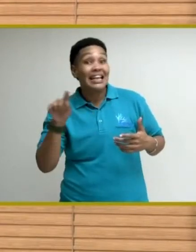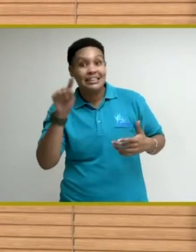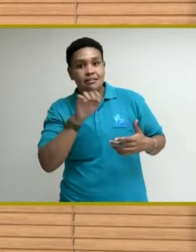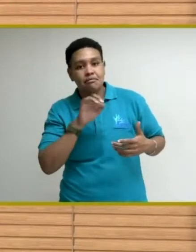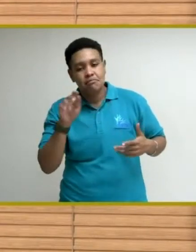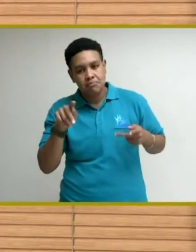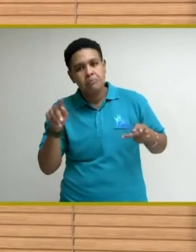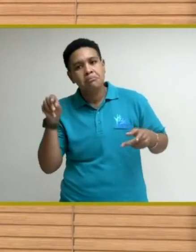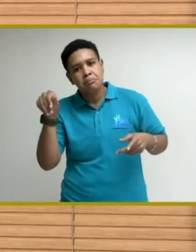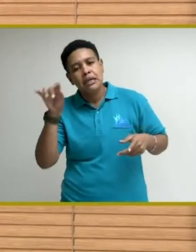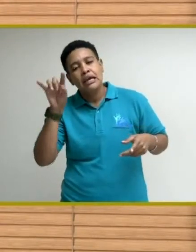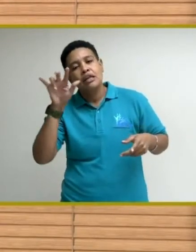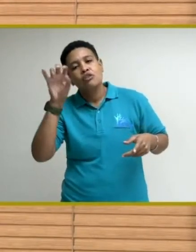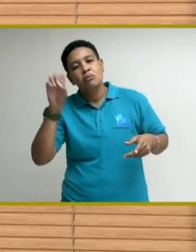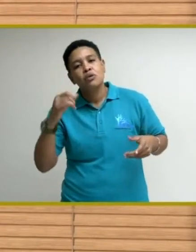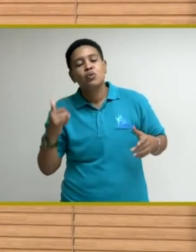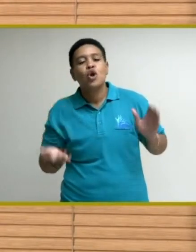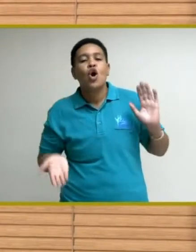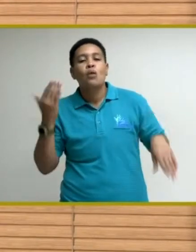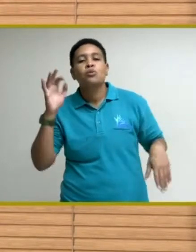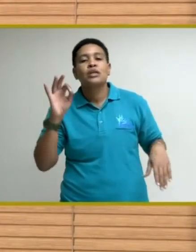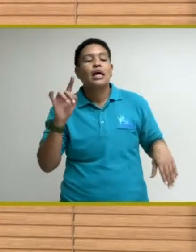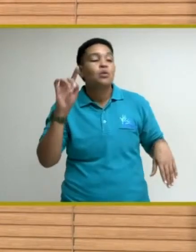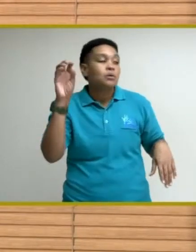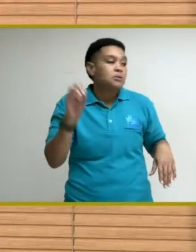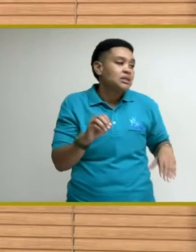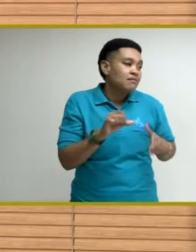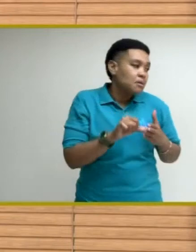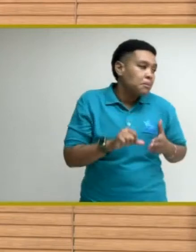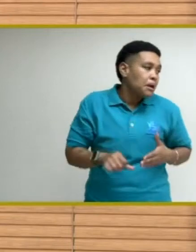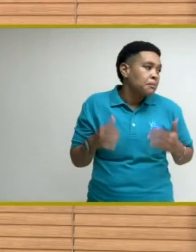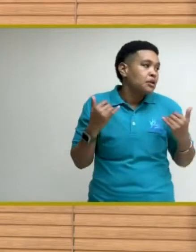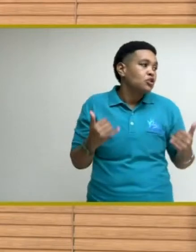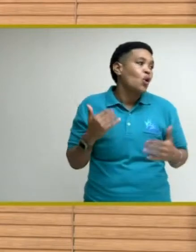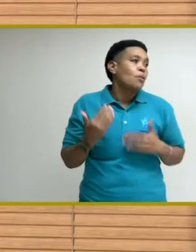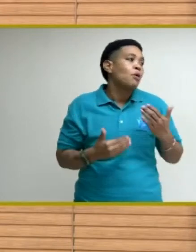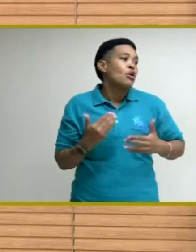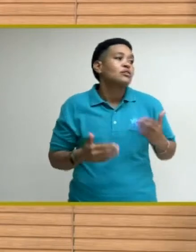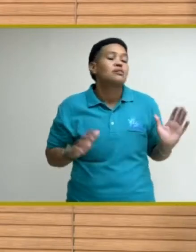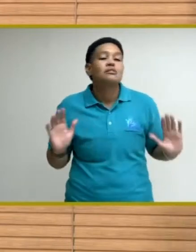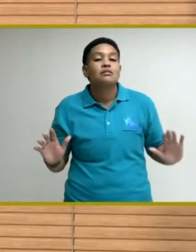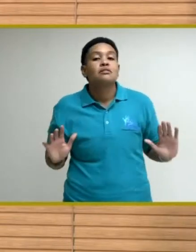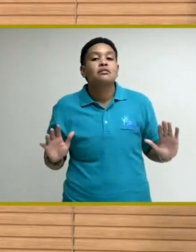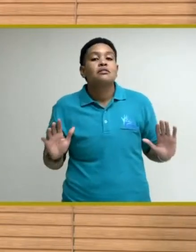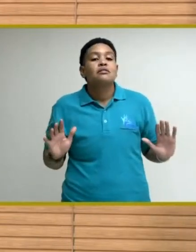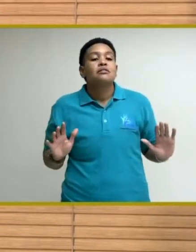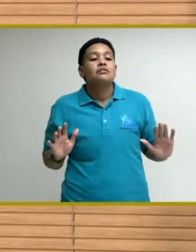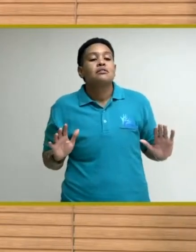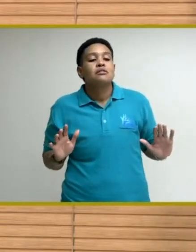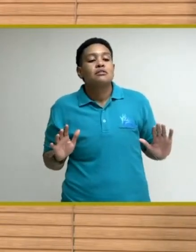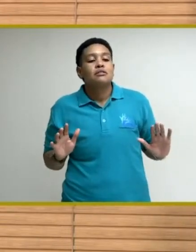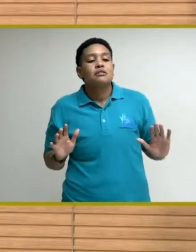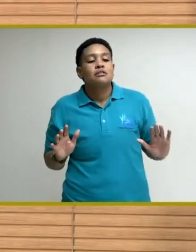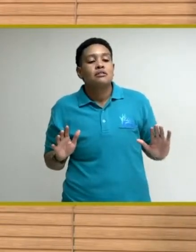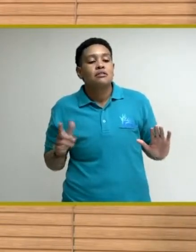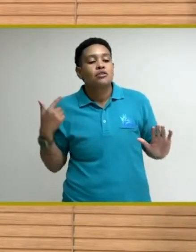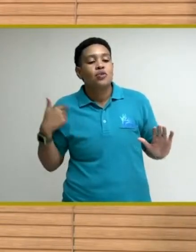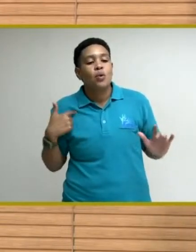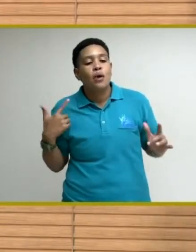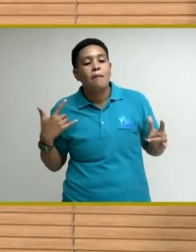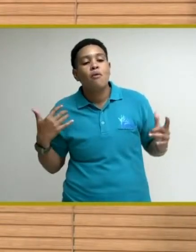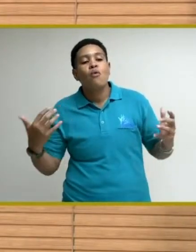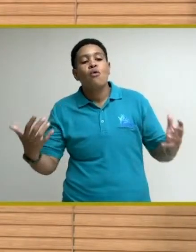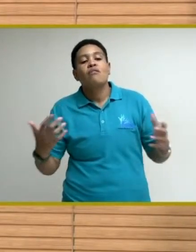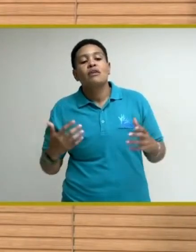We are now up to 91% of the payments that are now processed. So we are moving